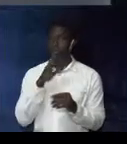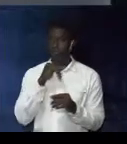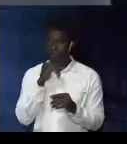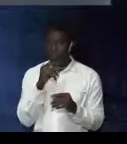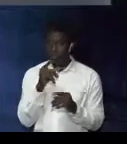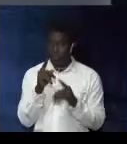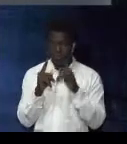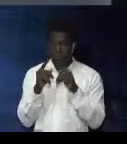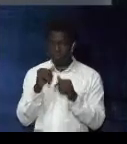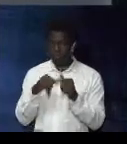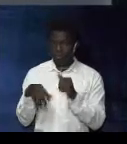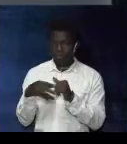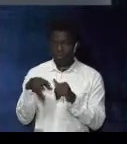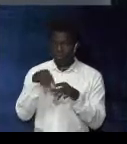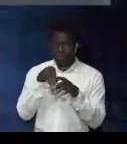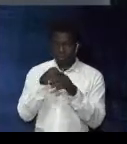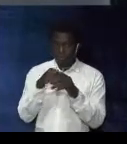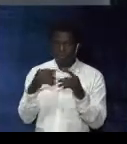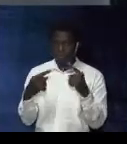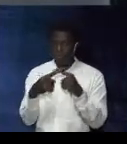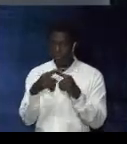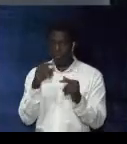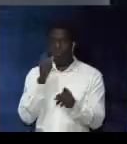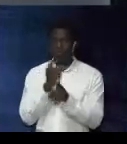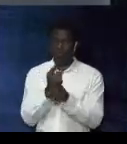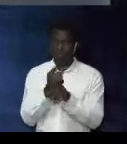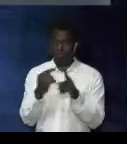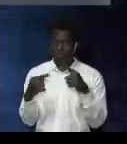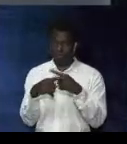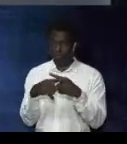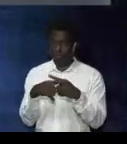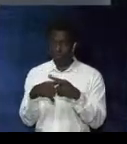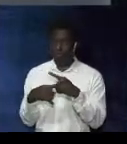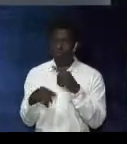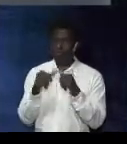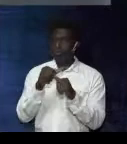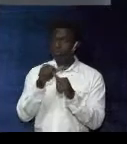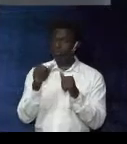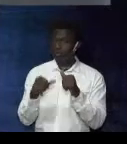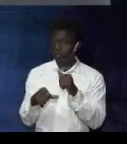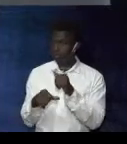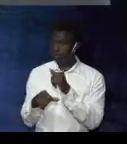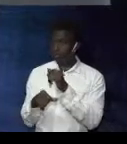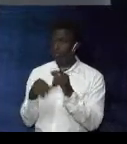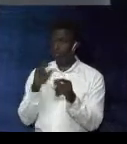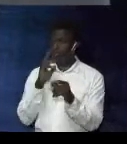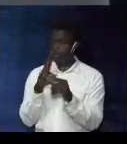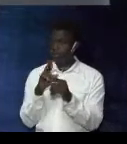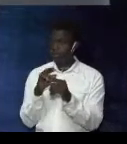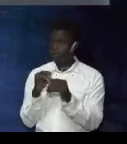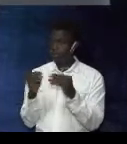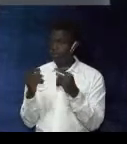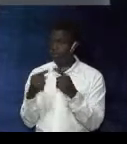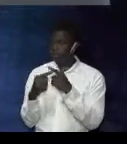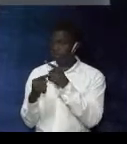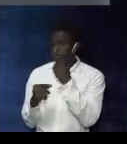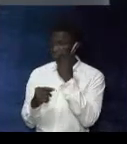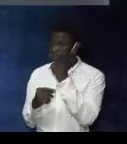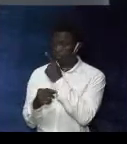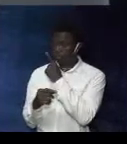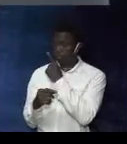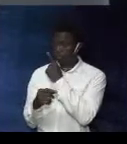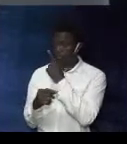but we're not talking about interior opposite, just opposite. So this angle is equal to this angle, and as you can see, they are less than 90. They are